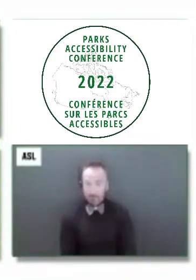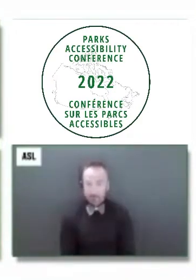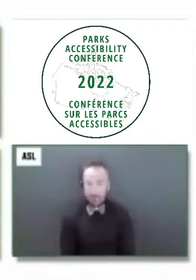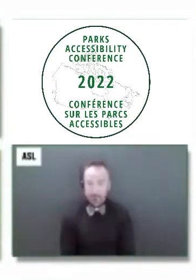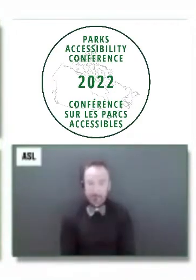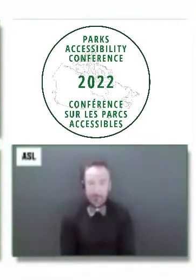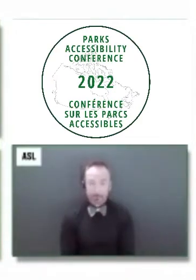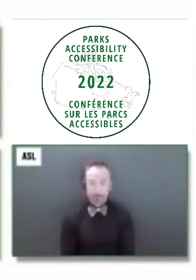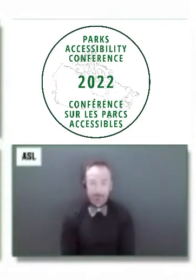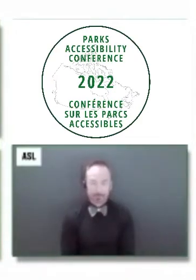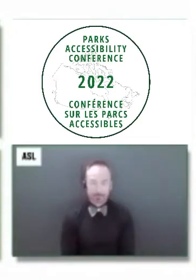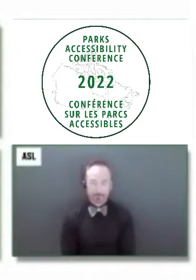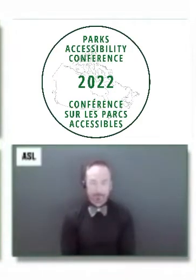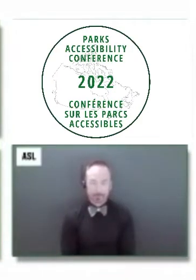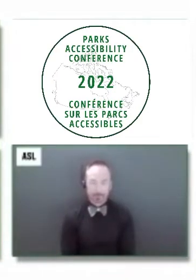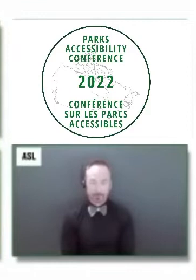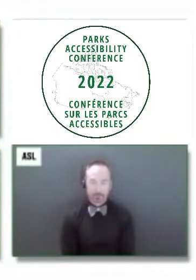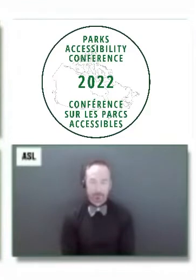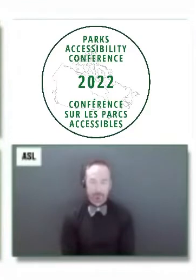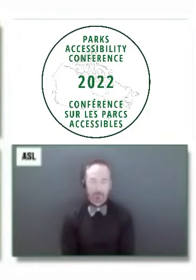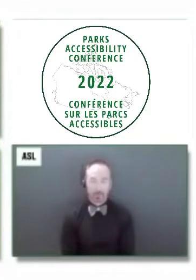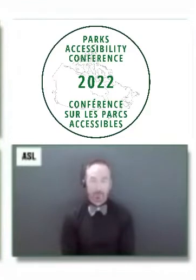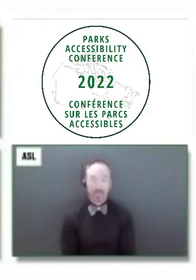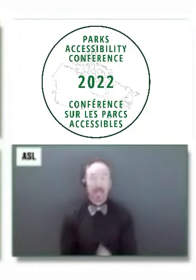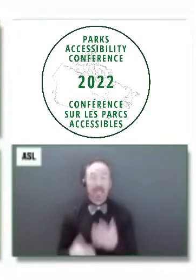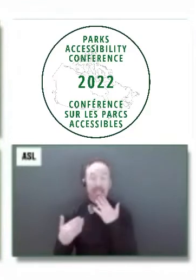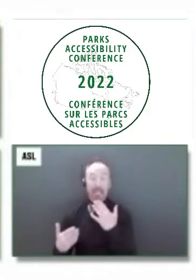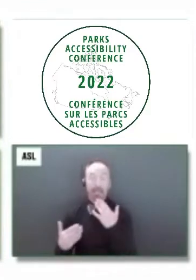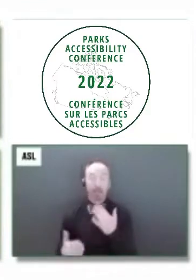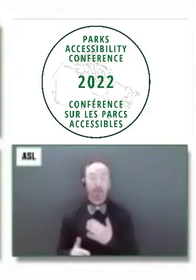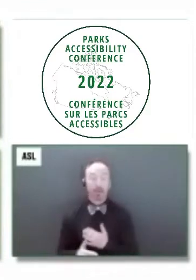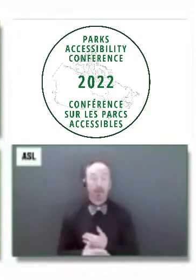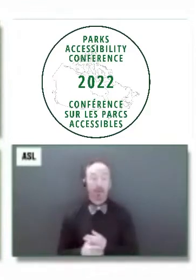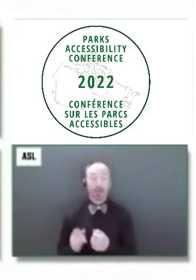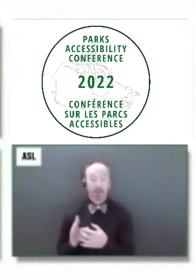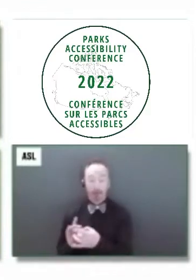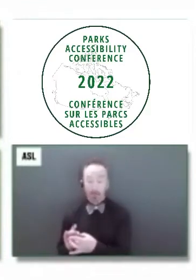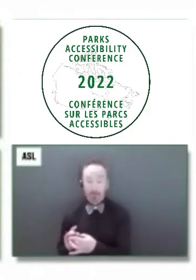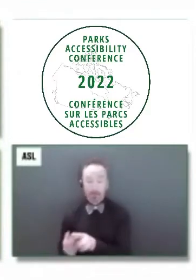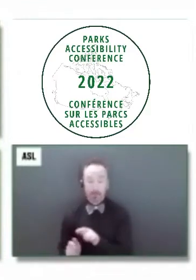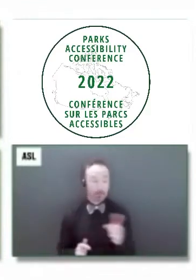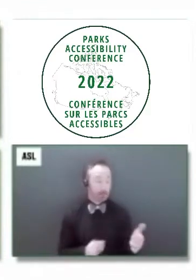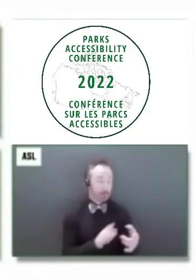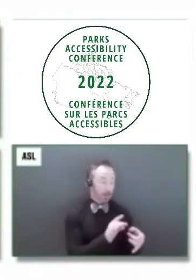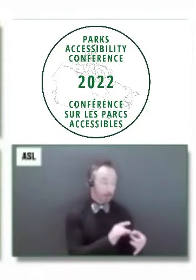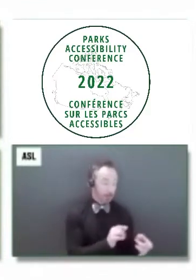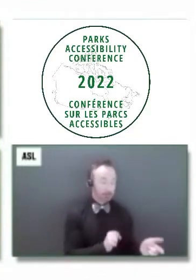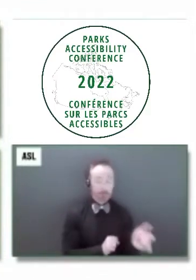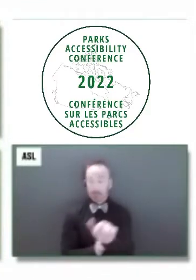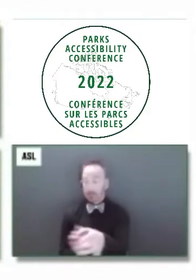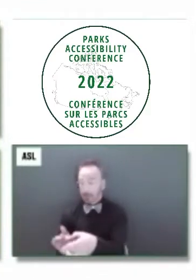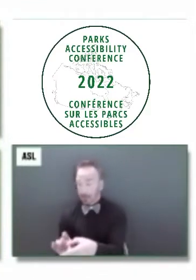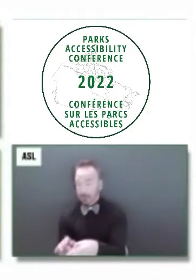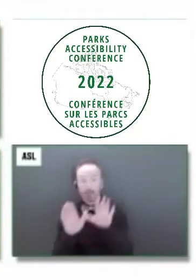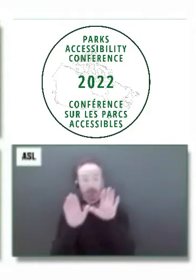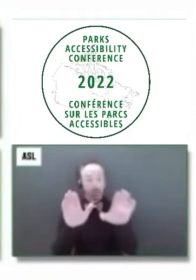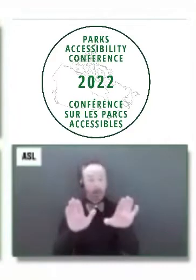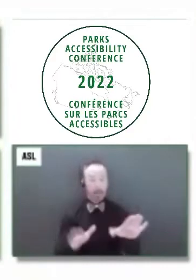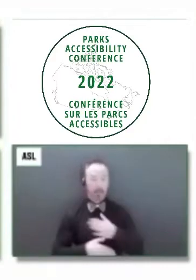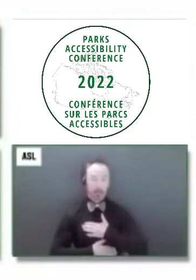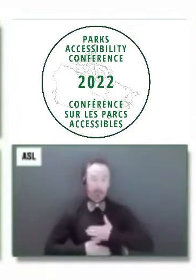Thank you, everybody. Great comments, questions. I appreciate it. In reality,